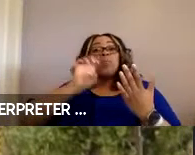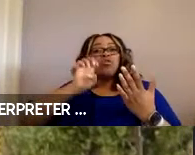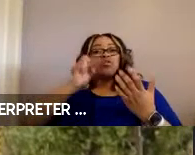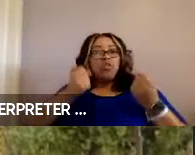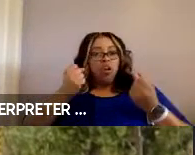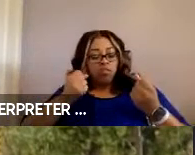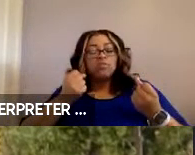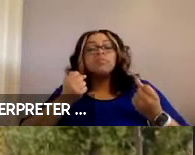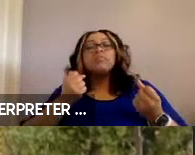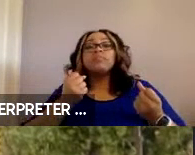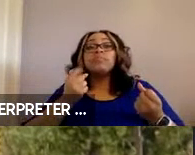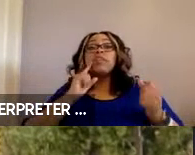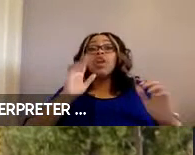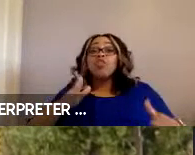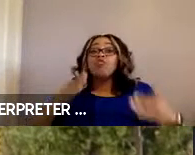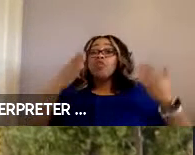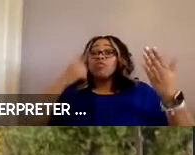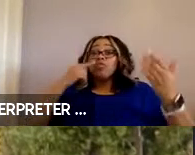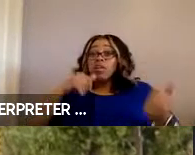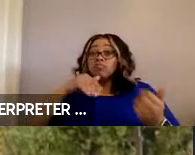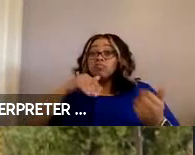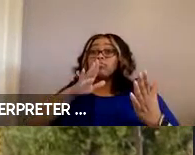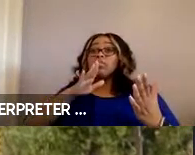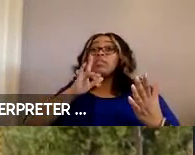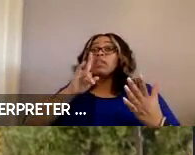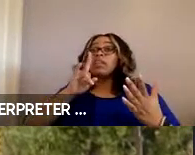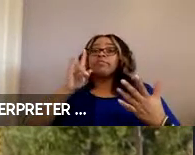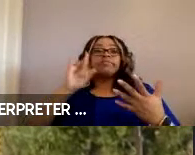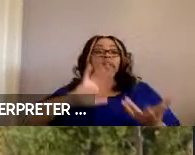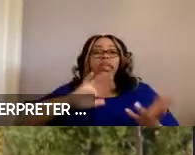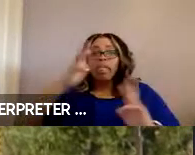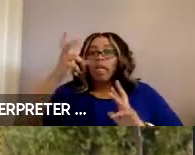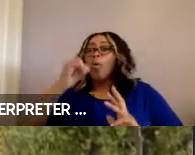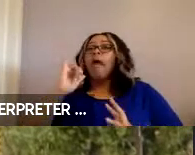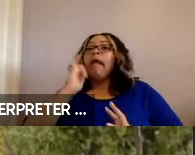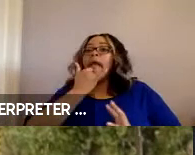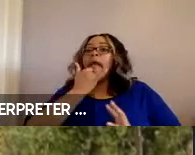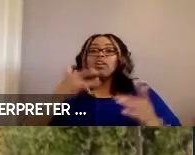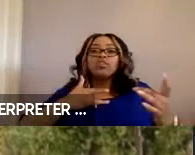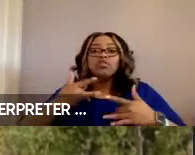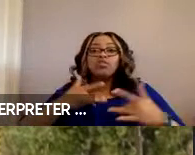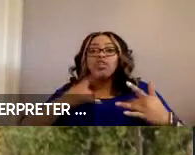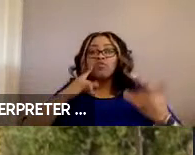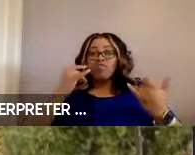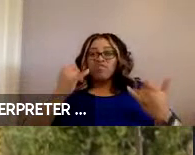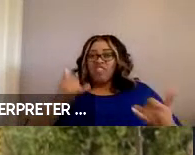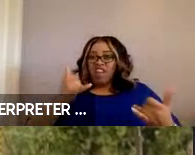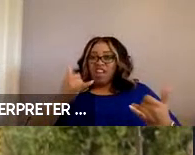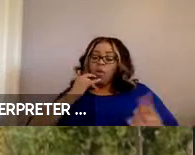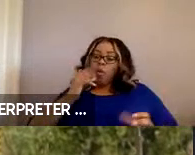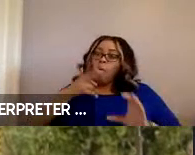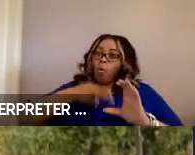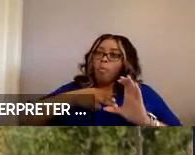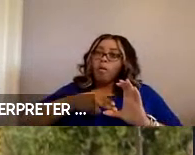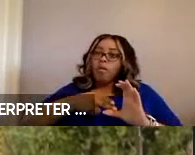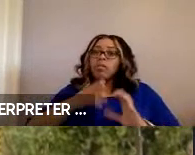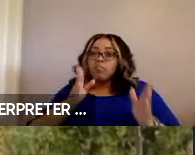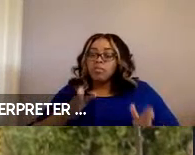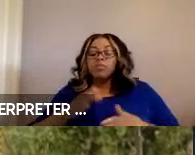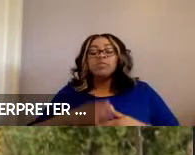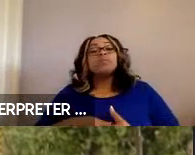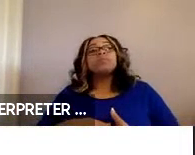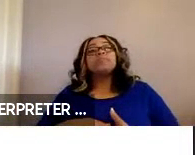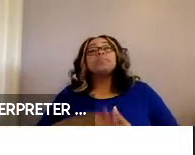vehicles. Recommendations to address vehicle malfunction or accident concerns focused on presence of an onboard attendant. Next